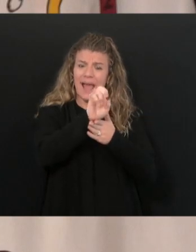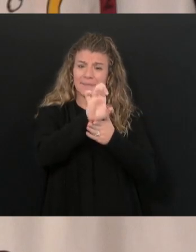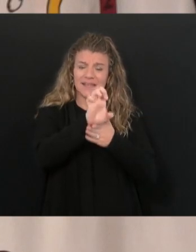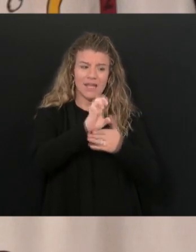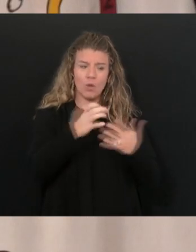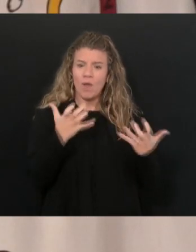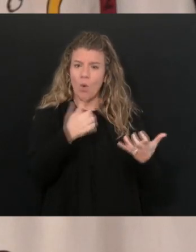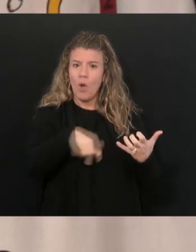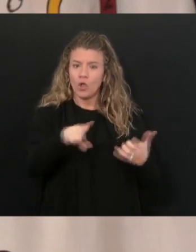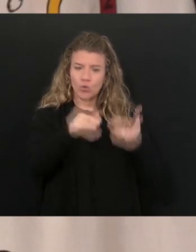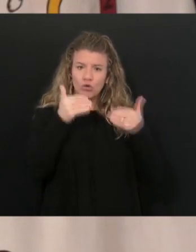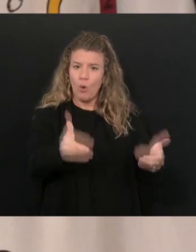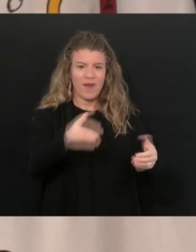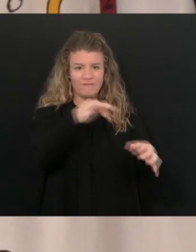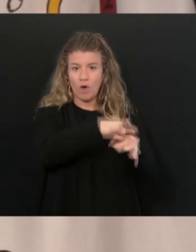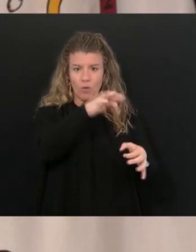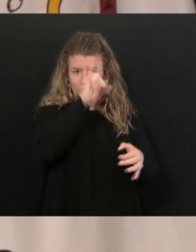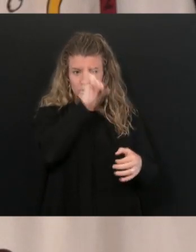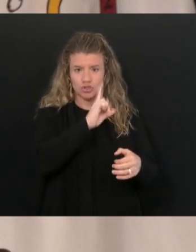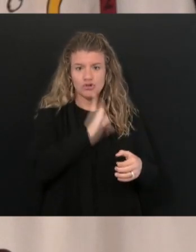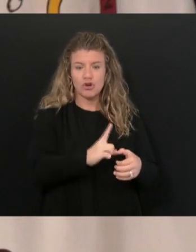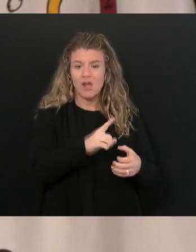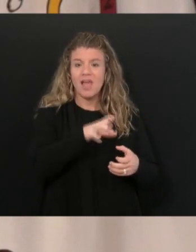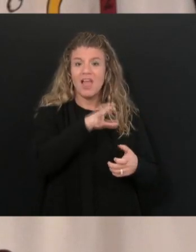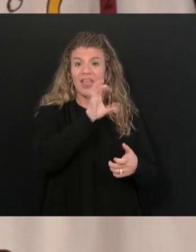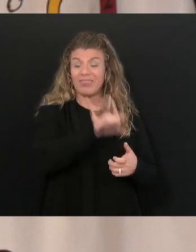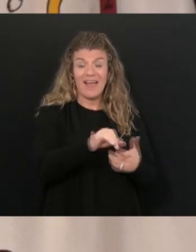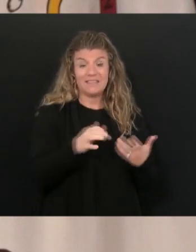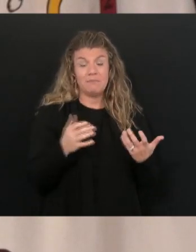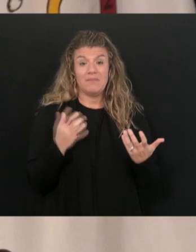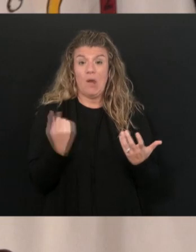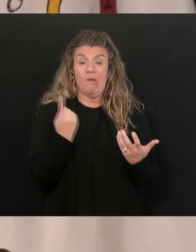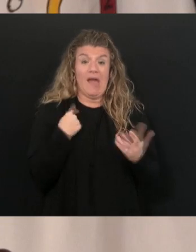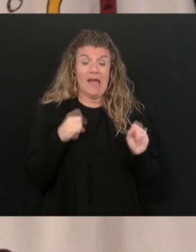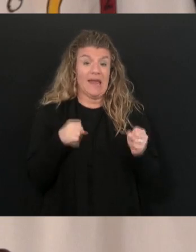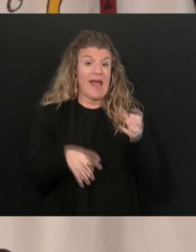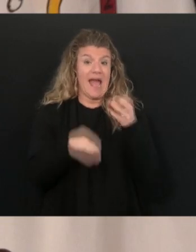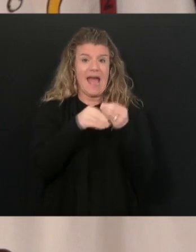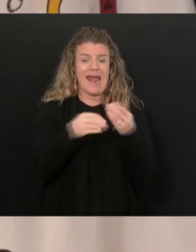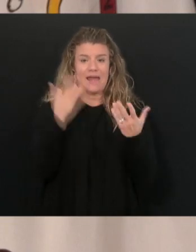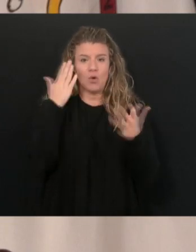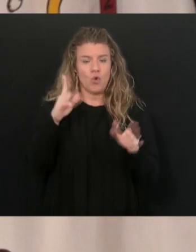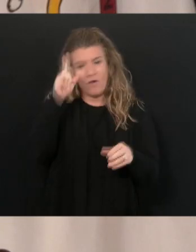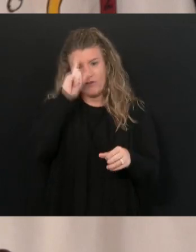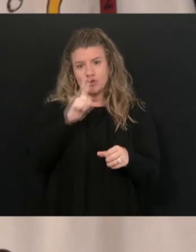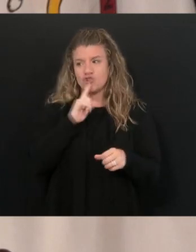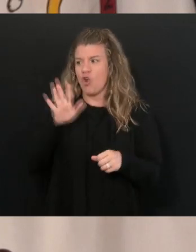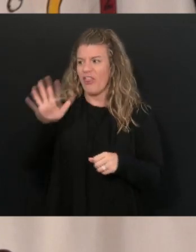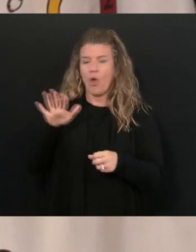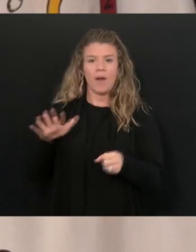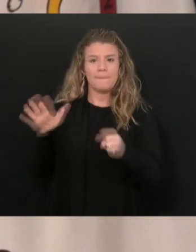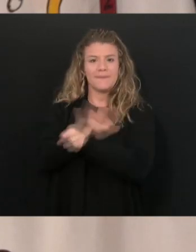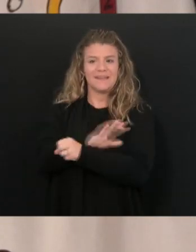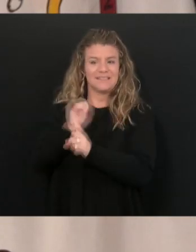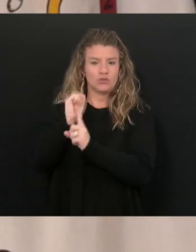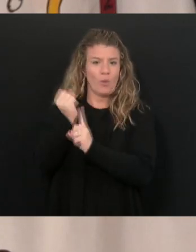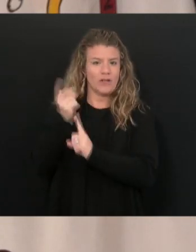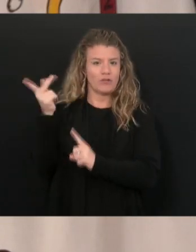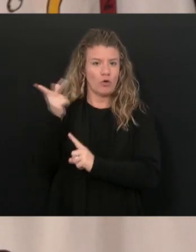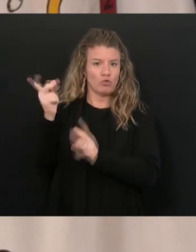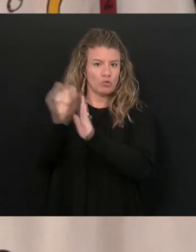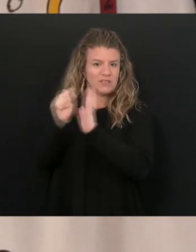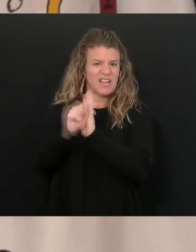for sure. And so that's about all I can add. I don't really know the situation between Nevada and